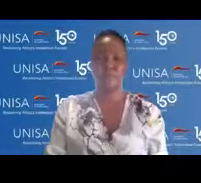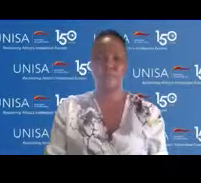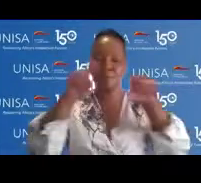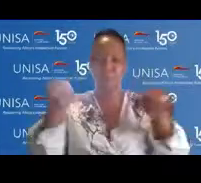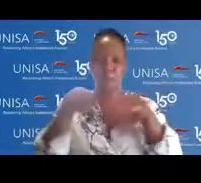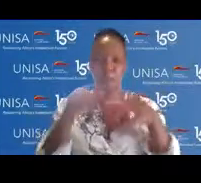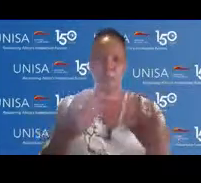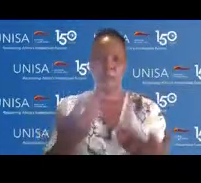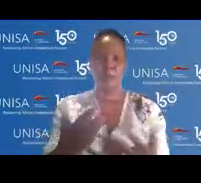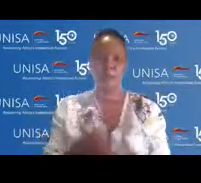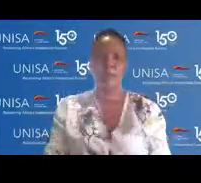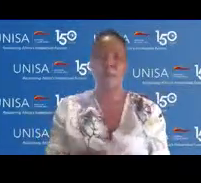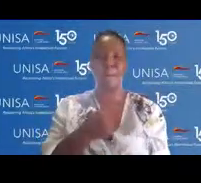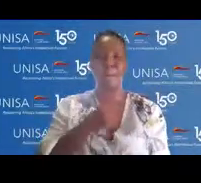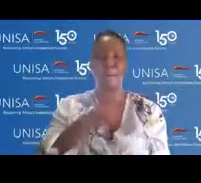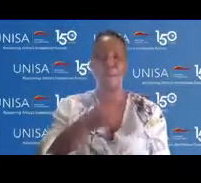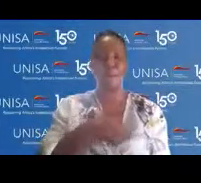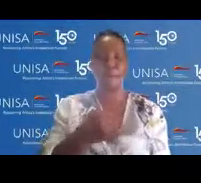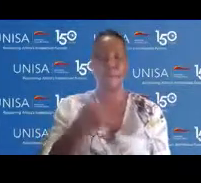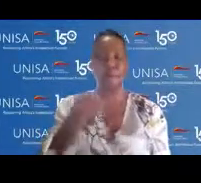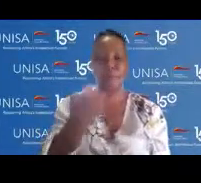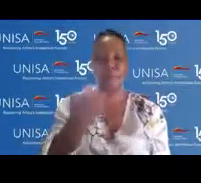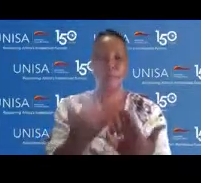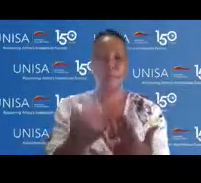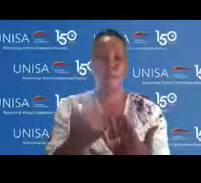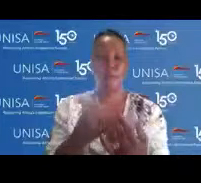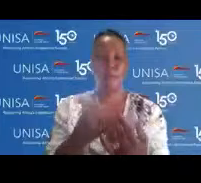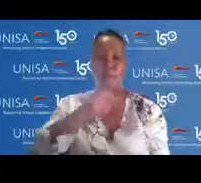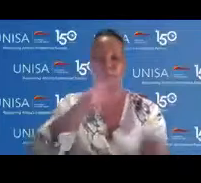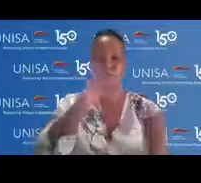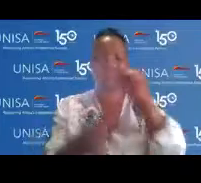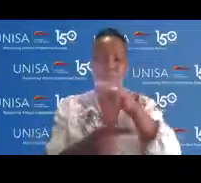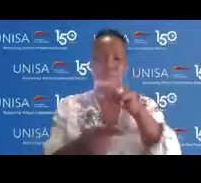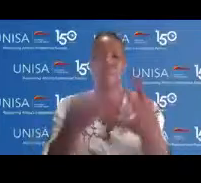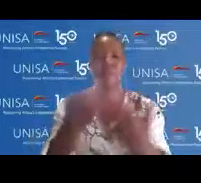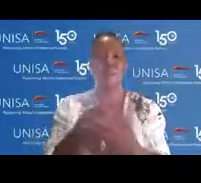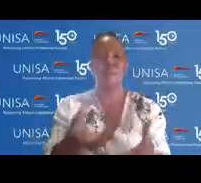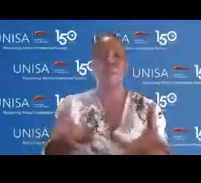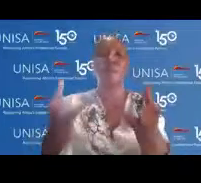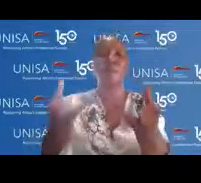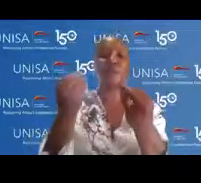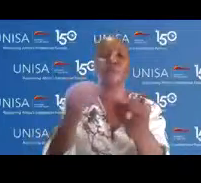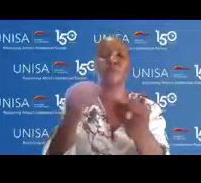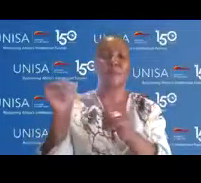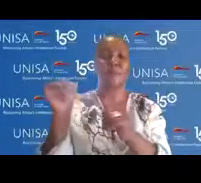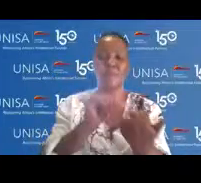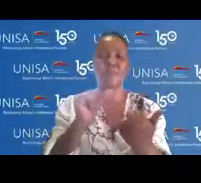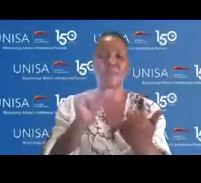my phone is in landscape, but if I rotate it, I can always get it back to portrait.